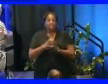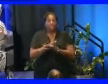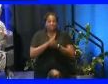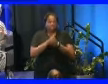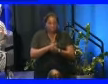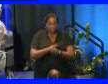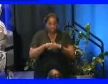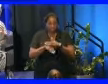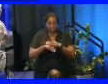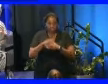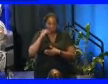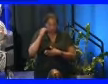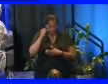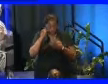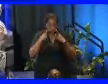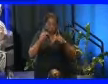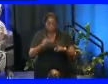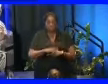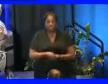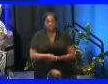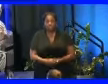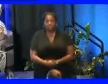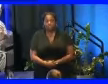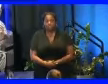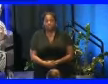accessible housing works.